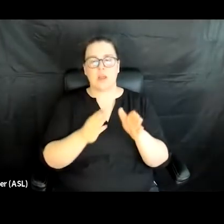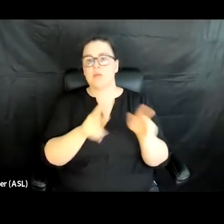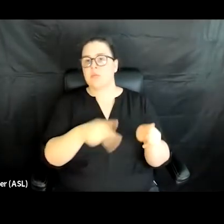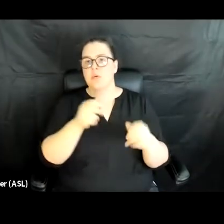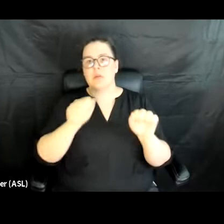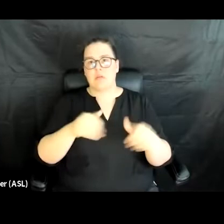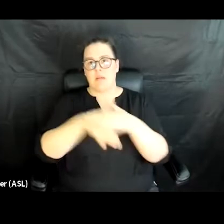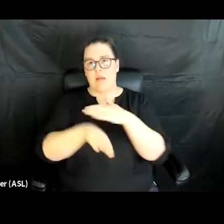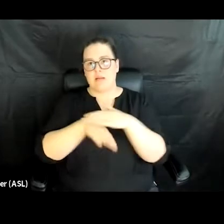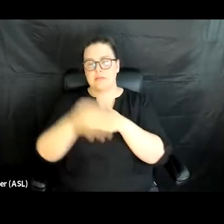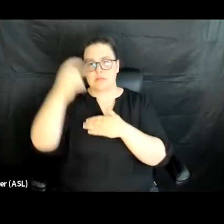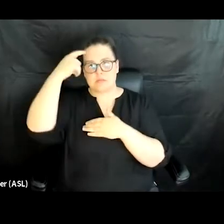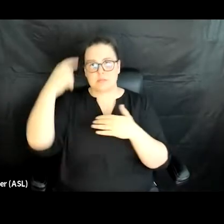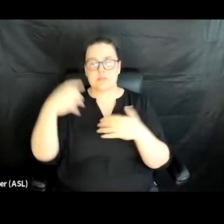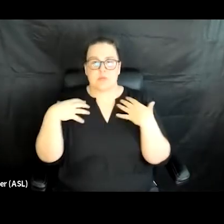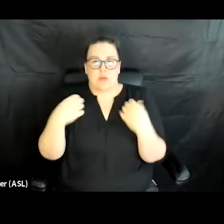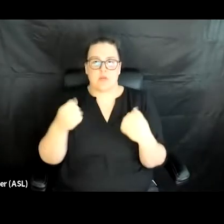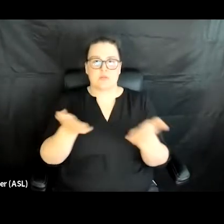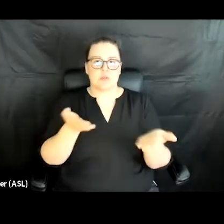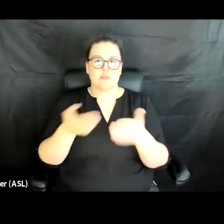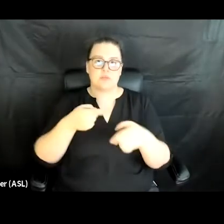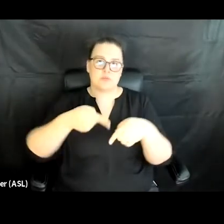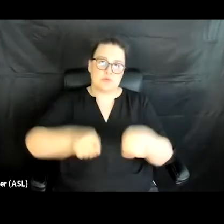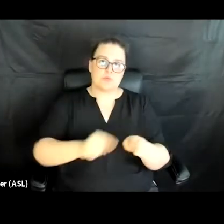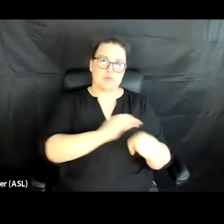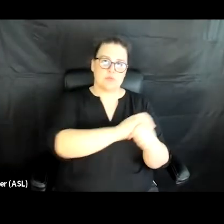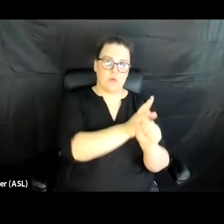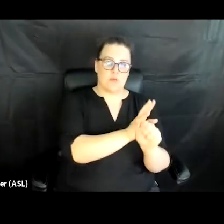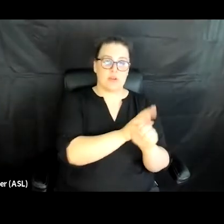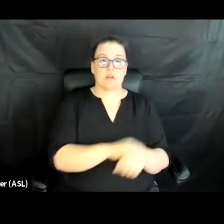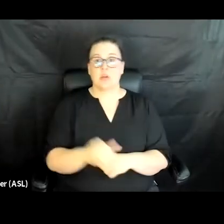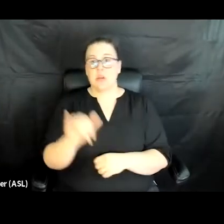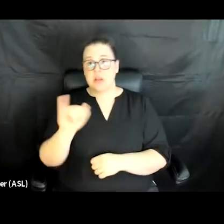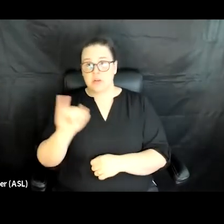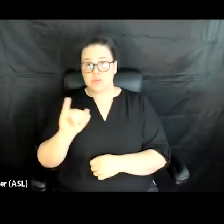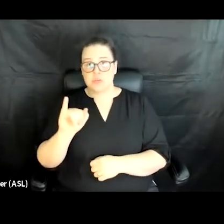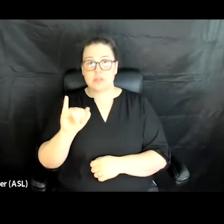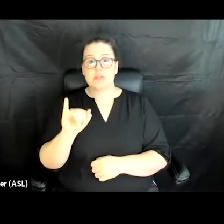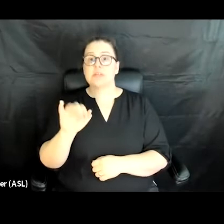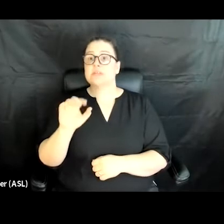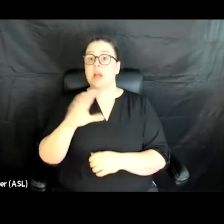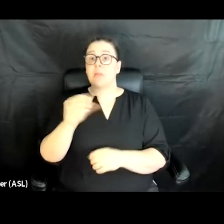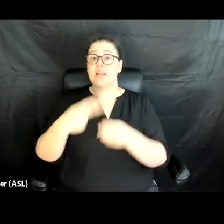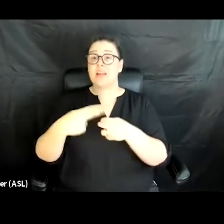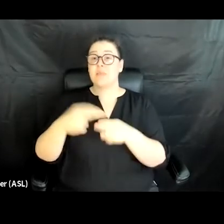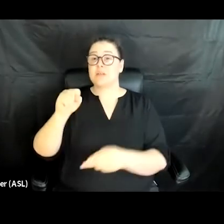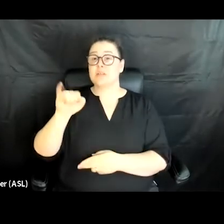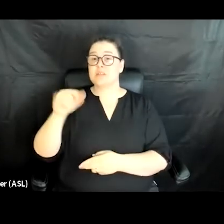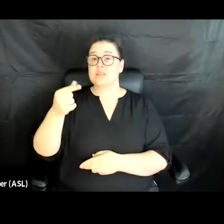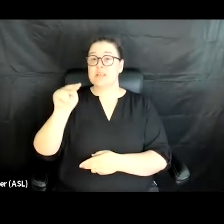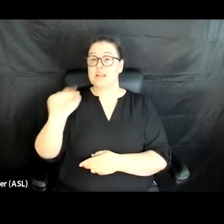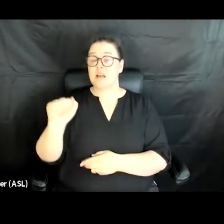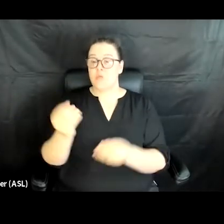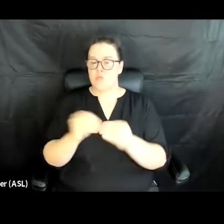access mental health services during the pandemic. According to the insurance company Cigna, more than 60% of behavioral